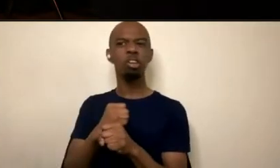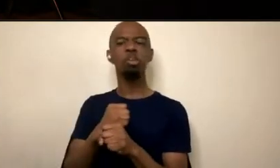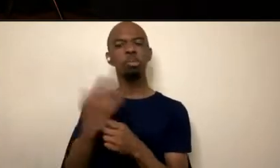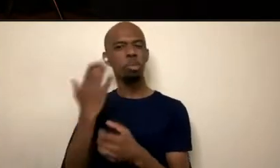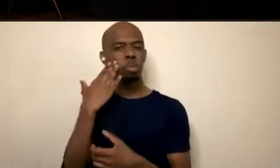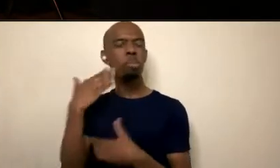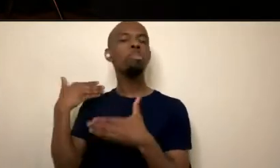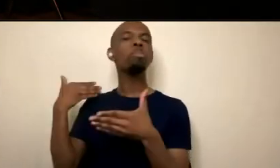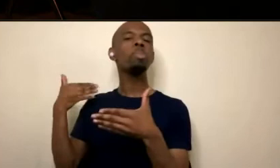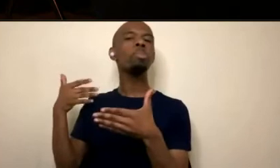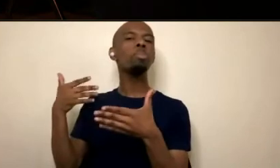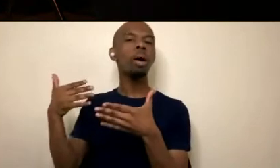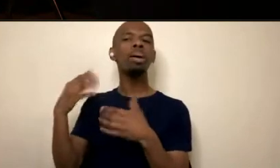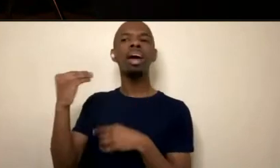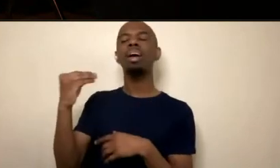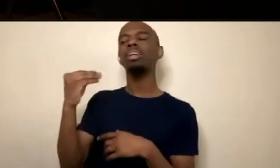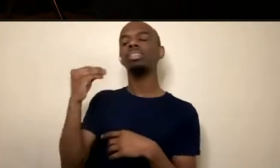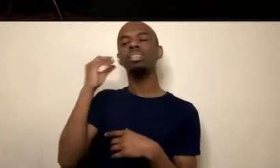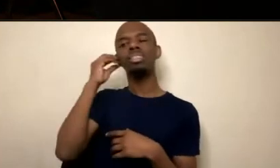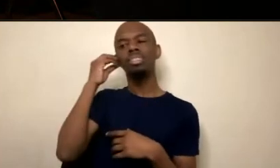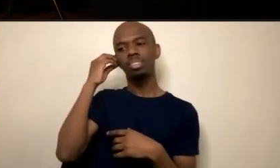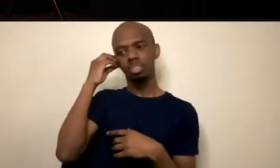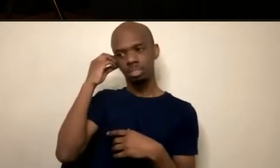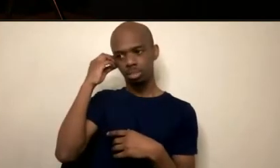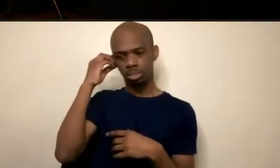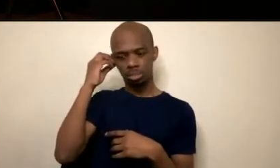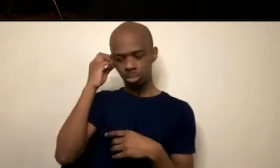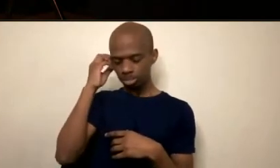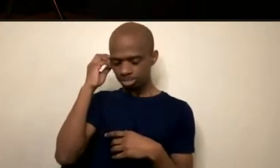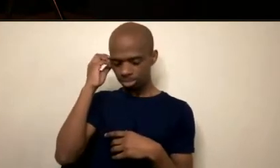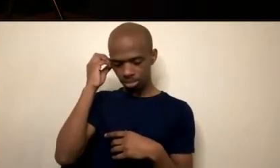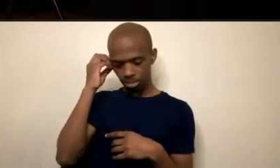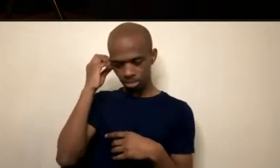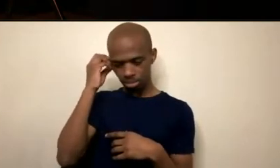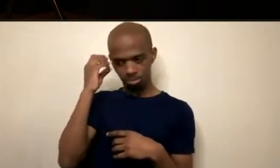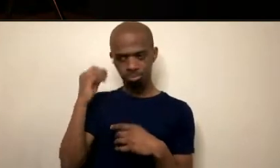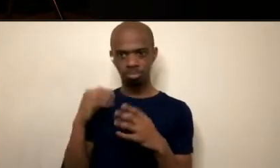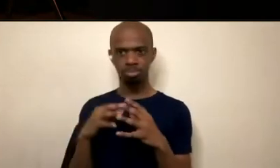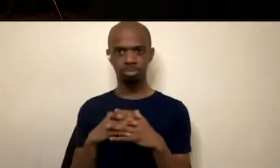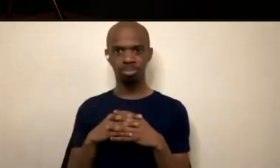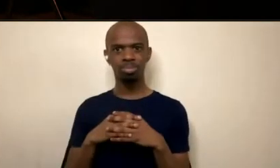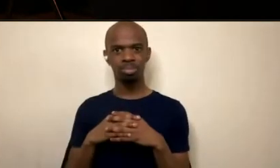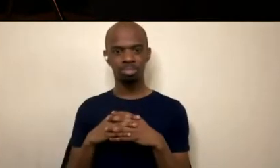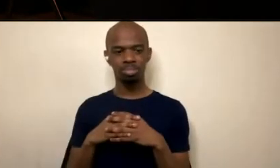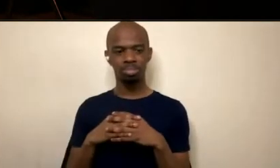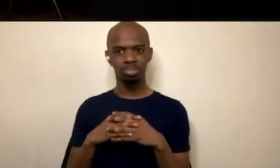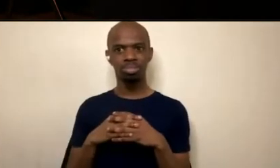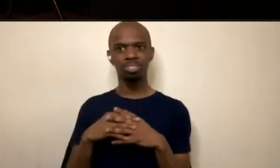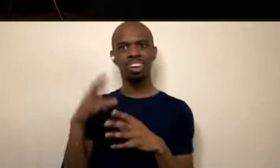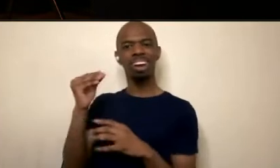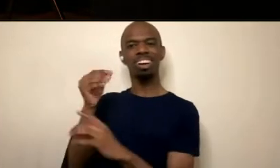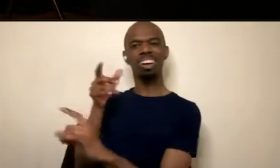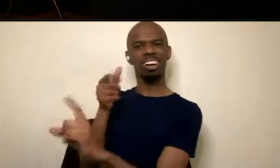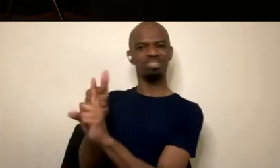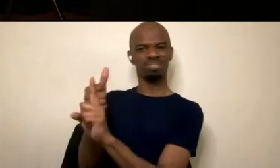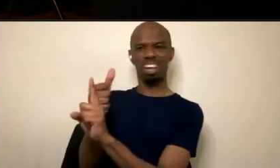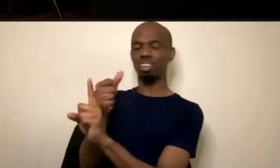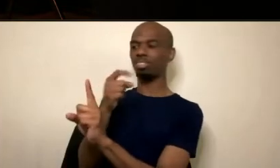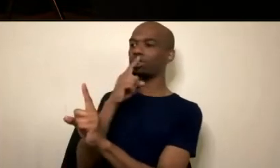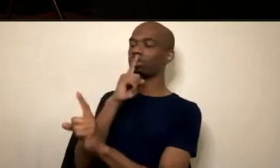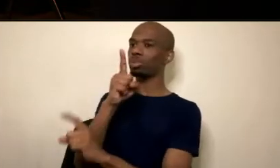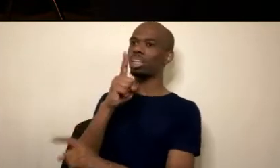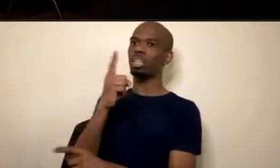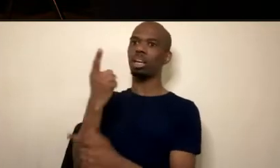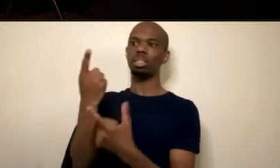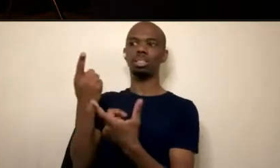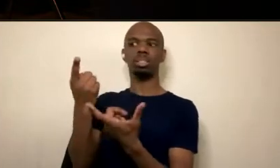he's got it like that. He can just fly off, but that was lovely, you know. And to just, you know, and I would tell my friends, they say,